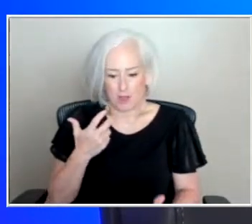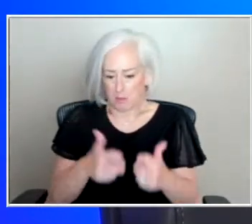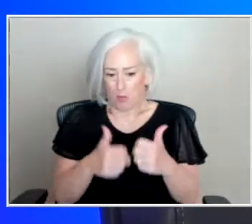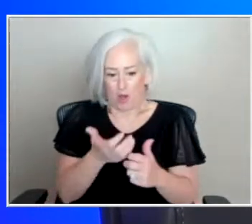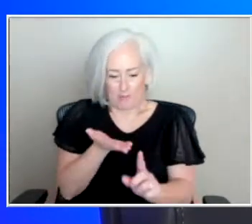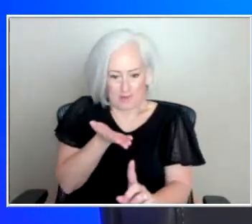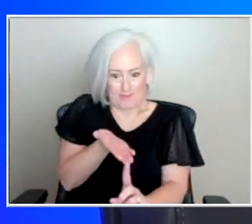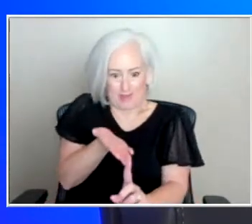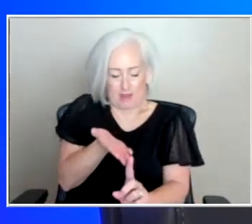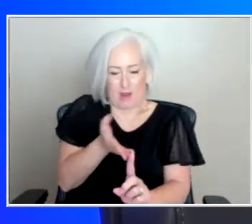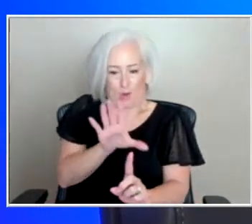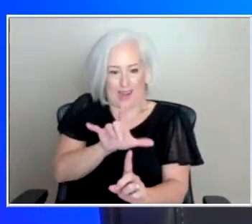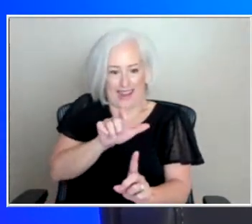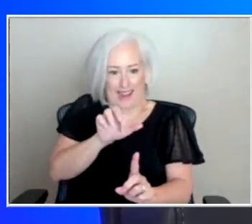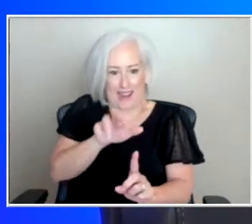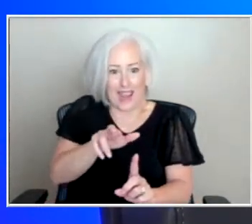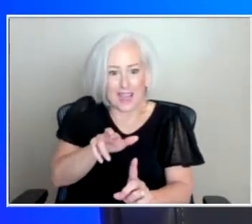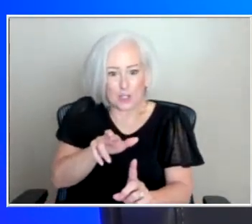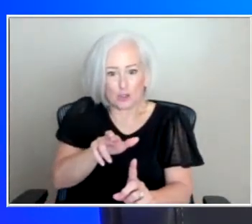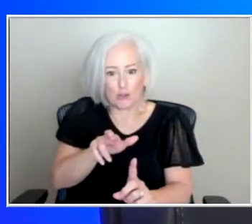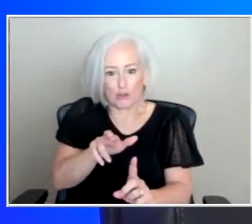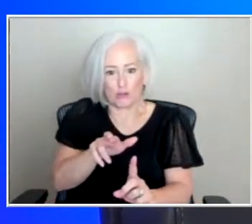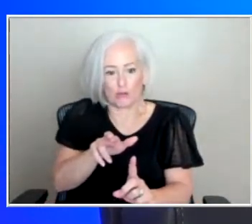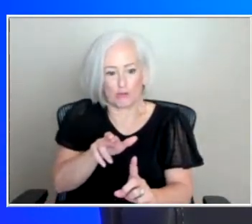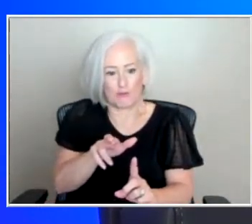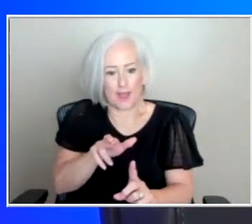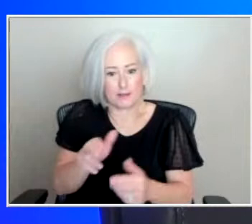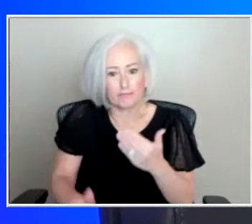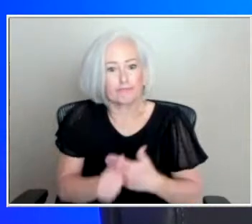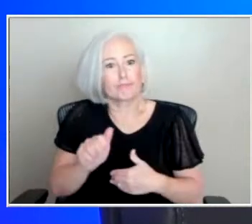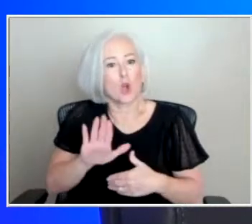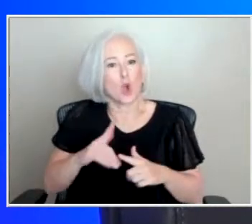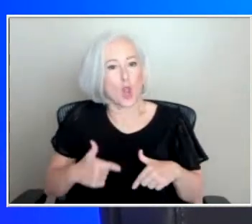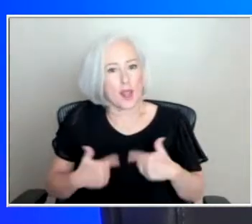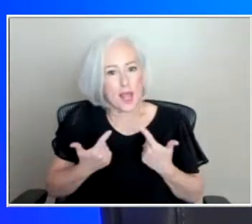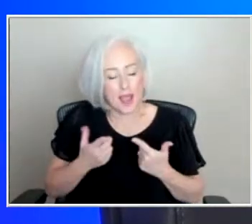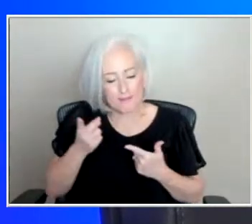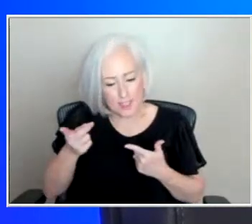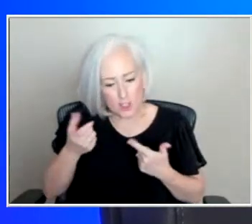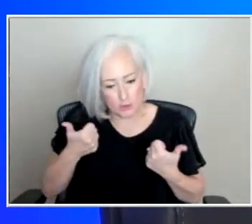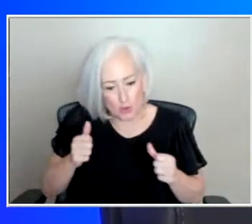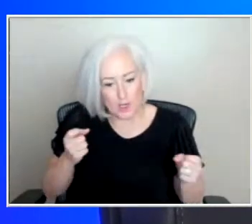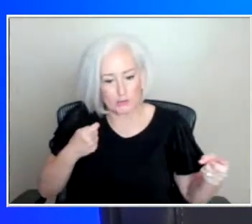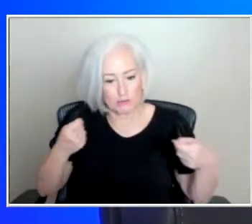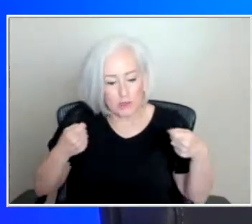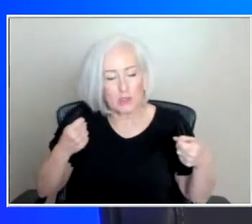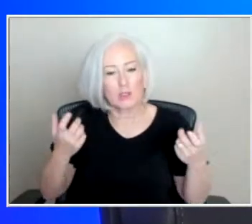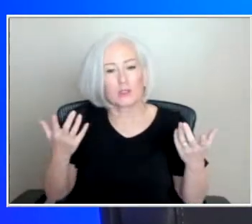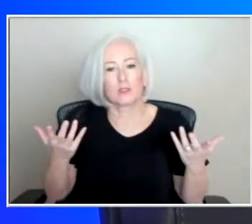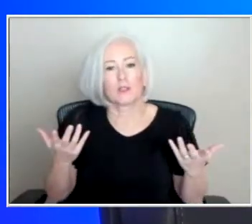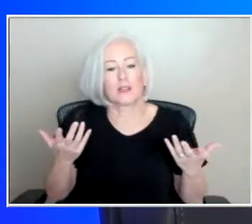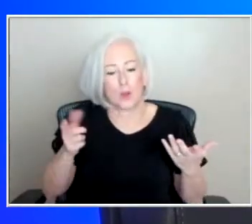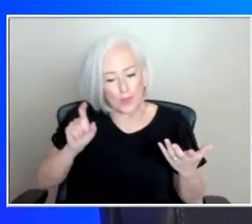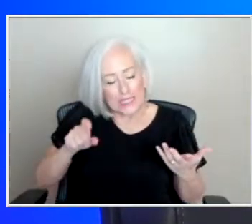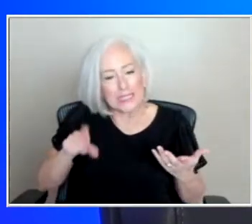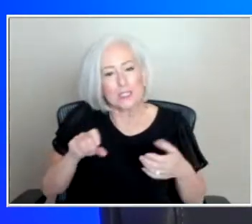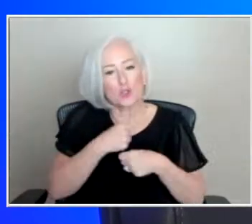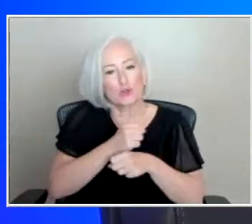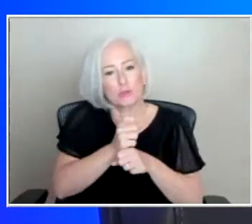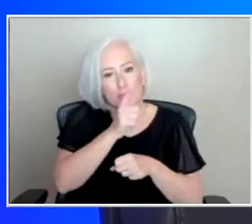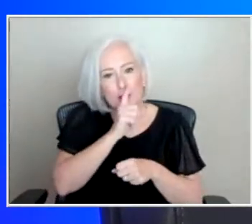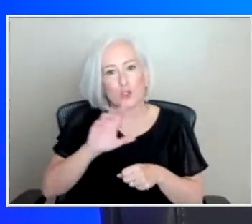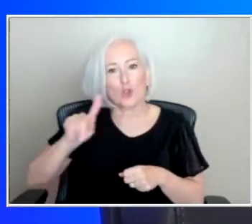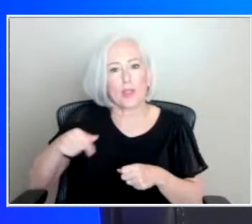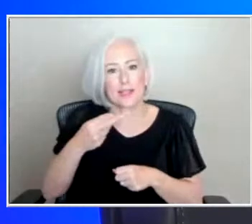life-threatening cancer that Stephanie has to deal with. And we have to make sure that Stephanie